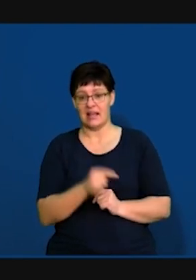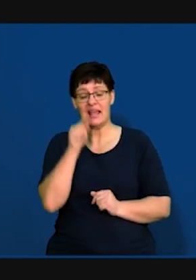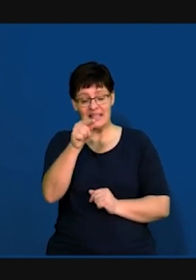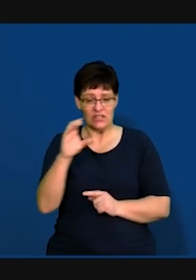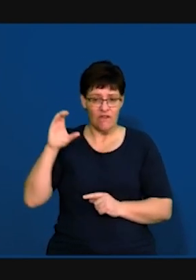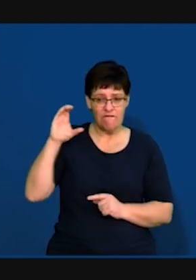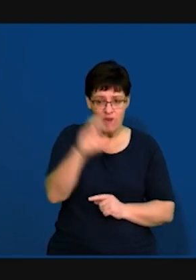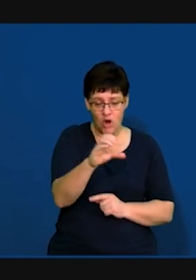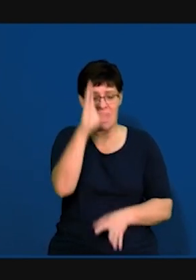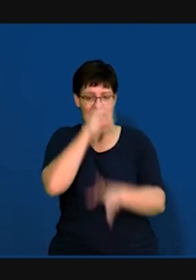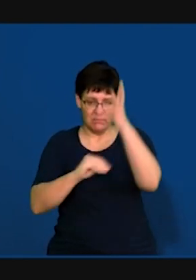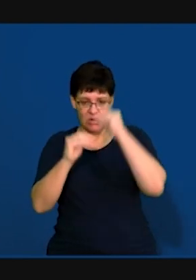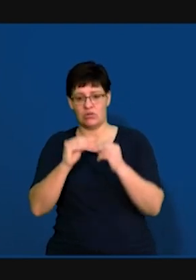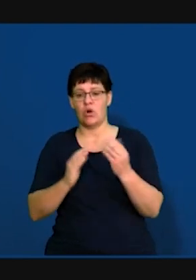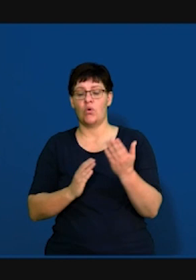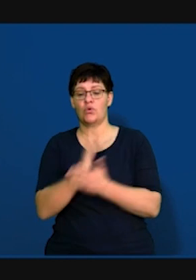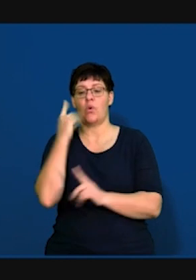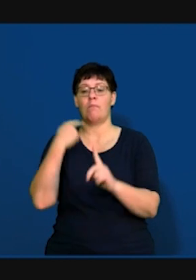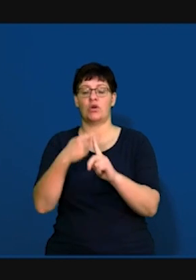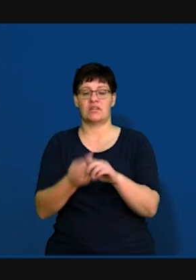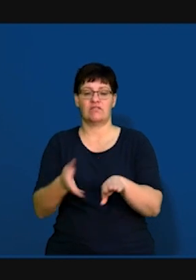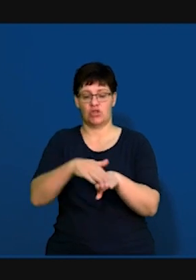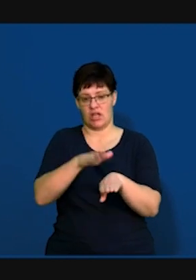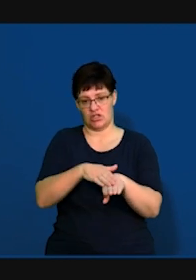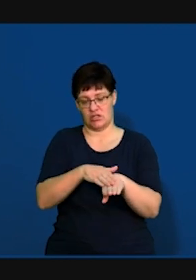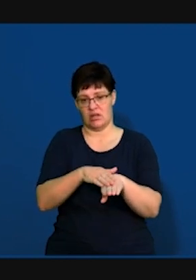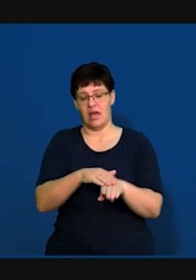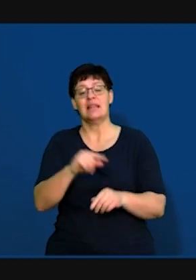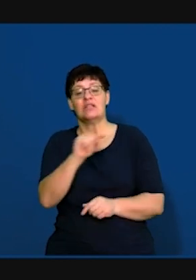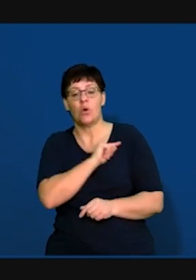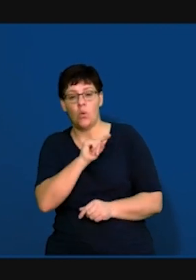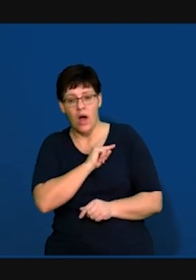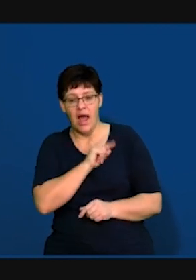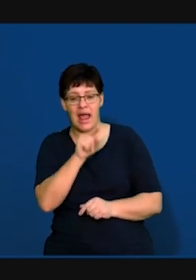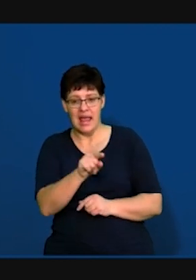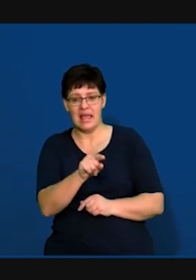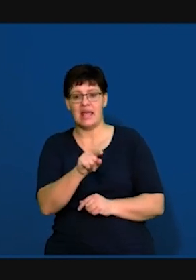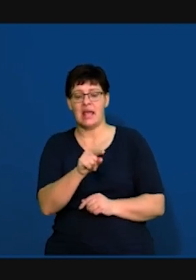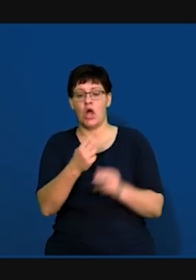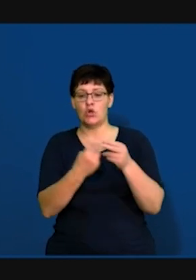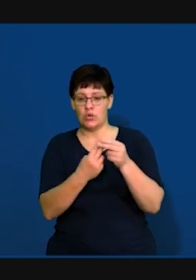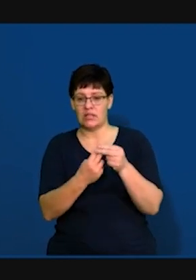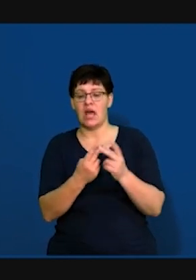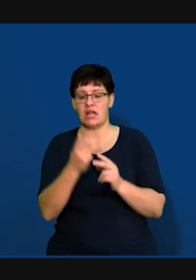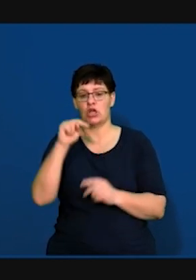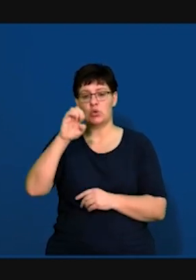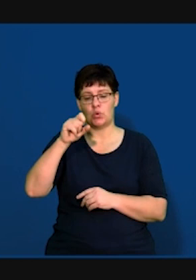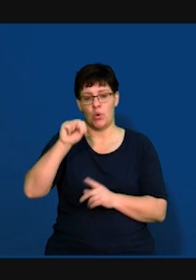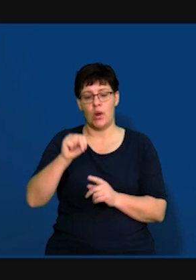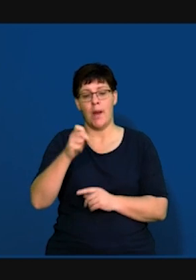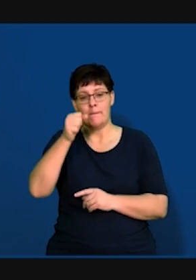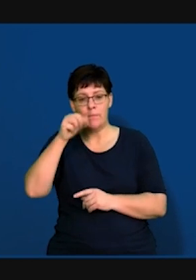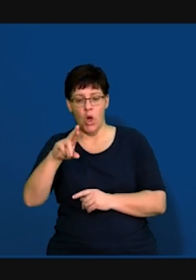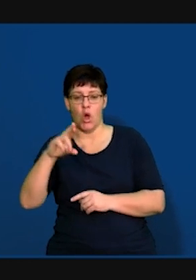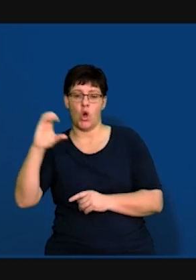force experienced by a unit positive charge, which is why the SI unit is then in Newton per coulomb. So if we talk